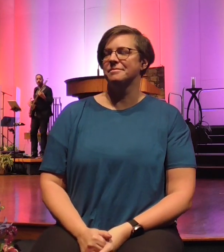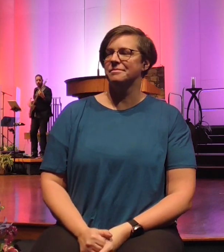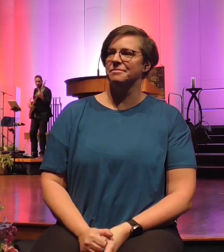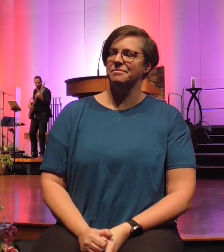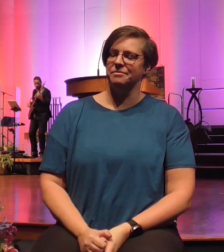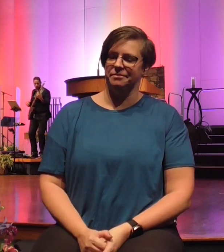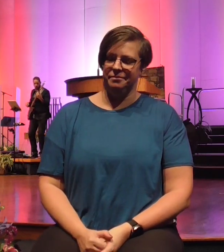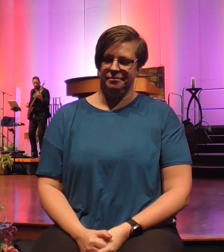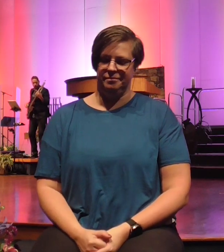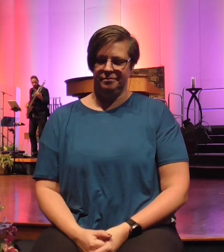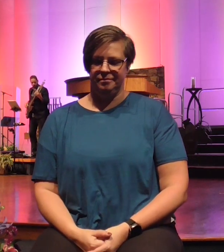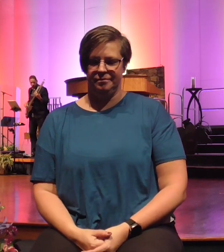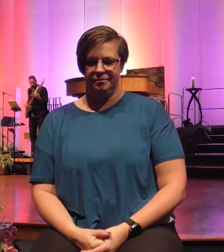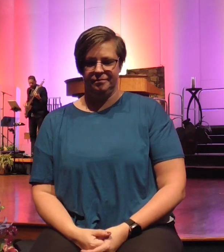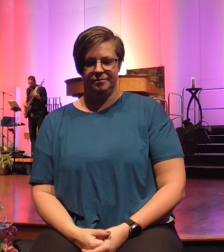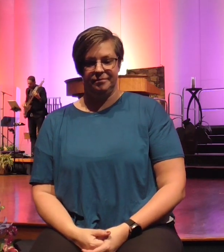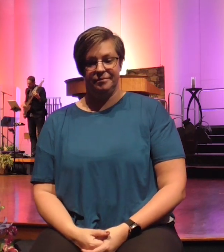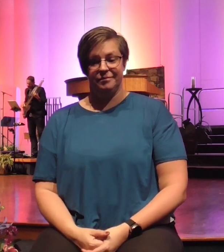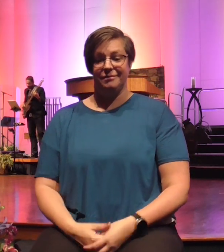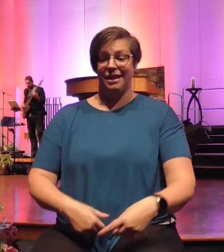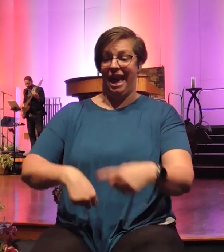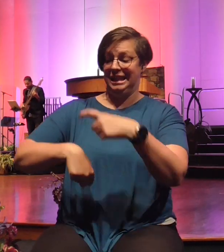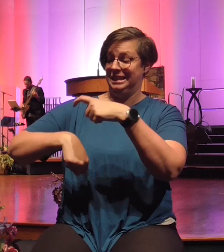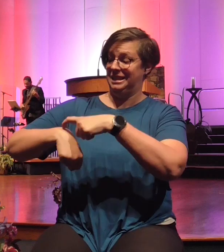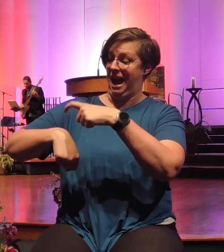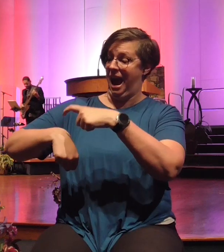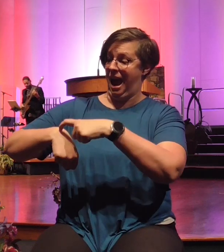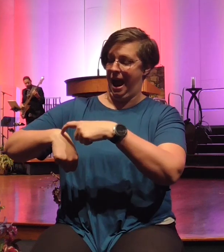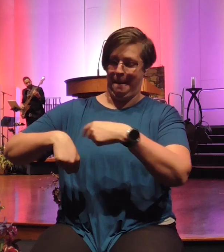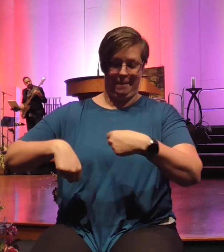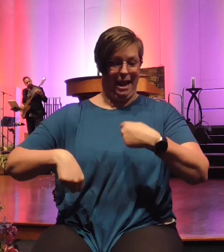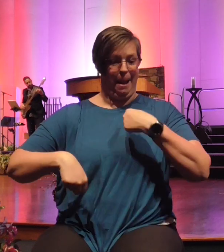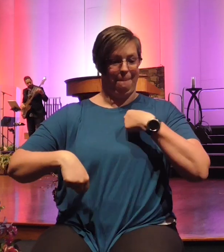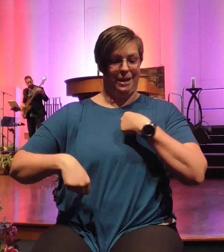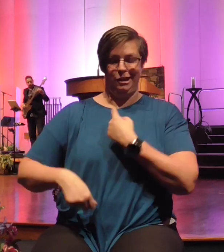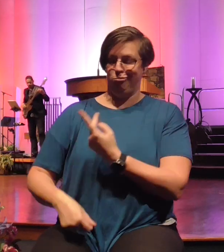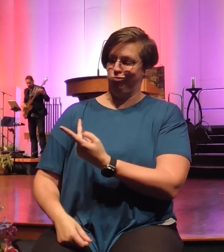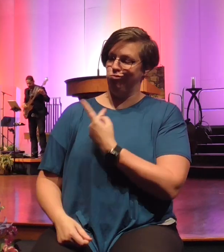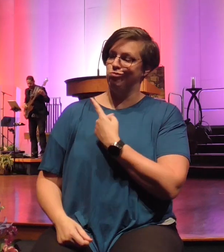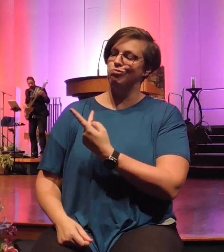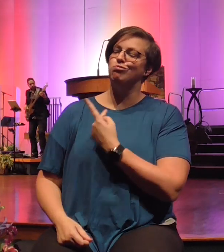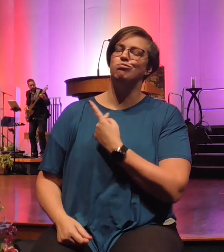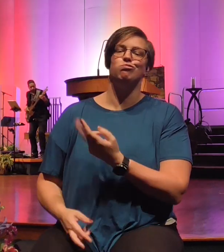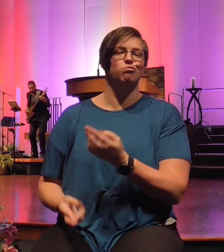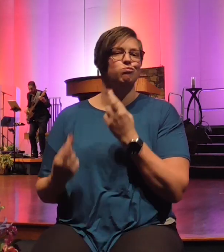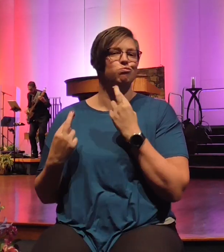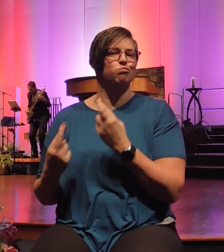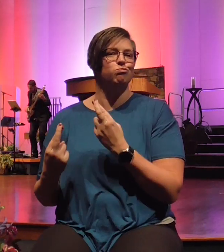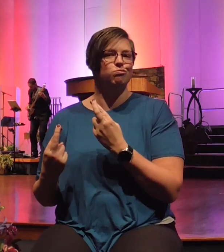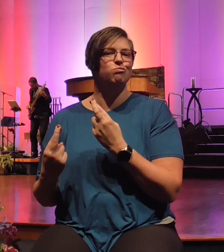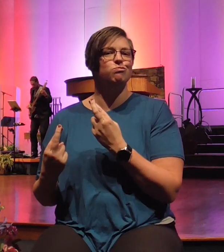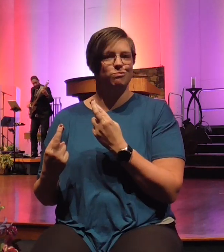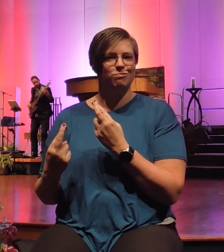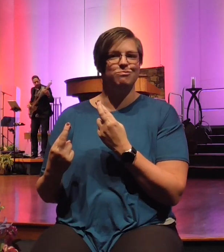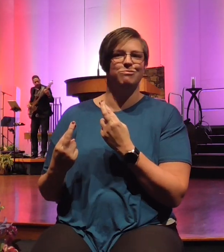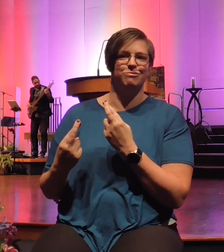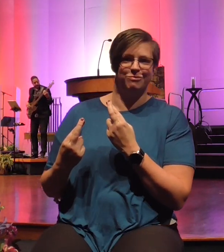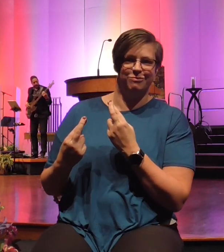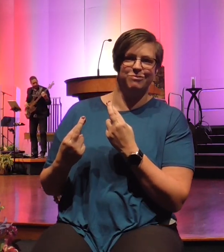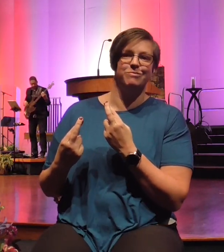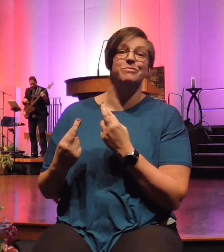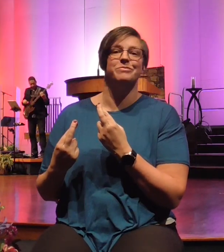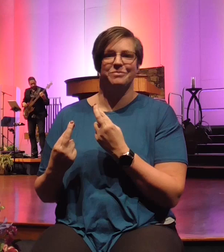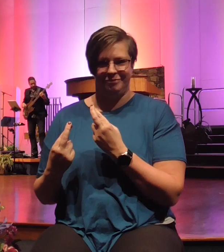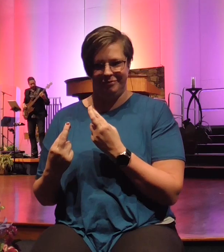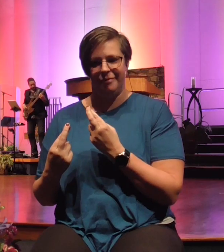high. Me and the time we made quite a pair, and it's a